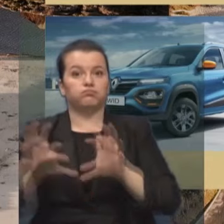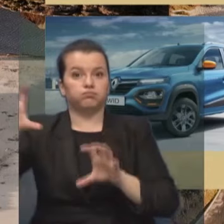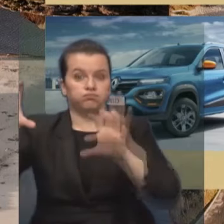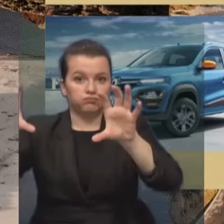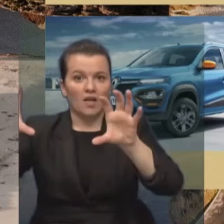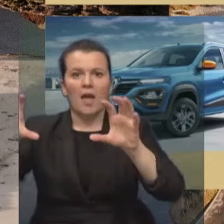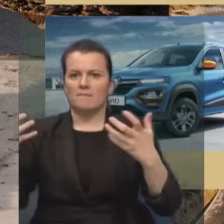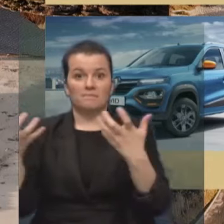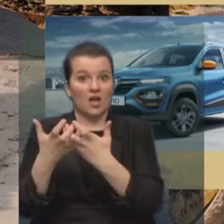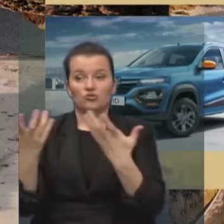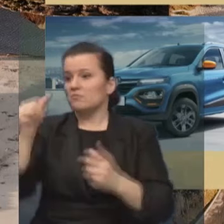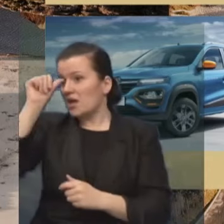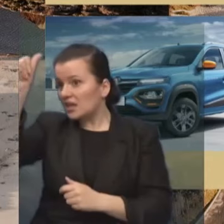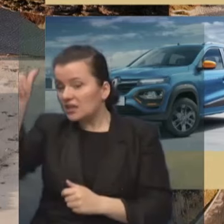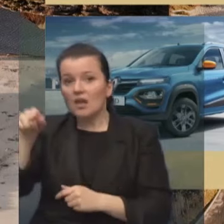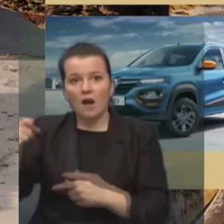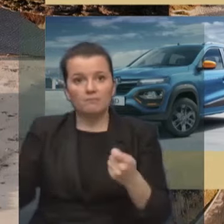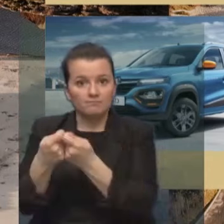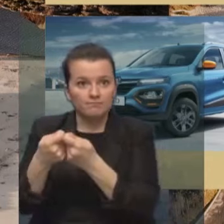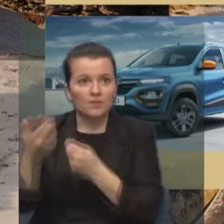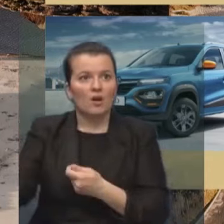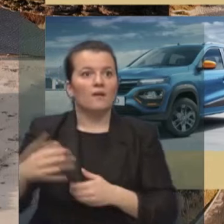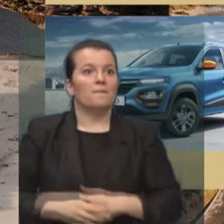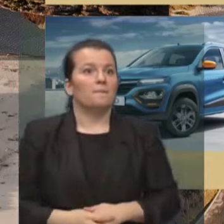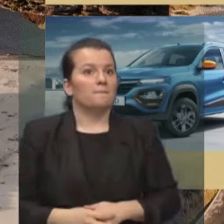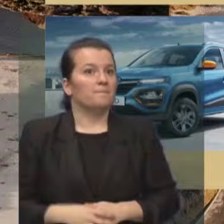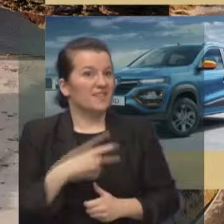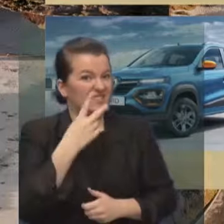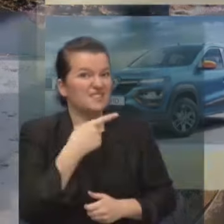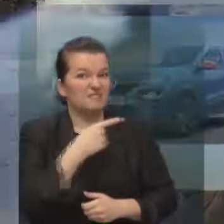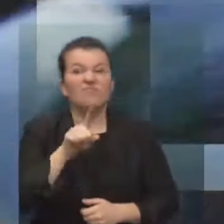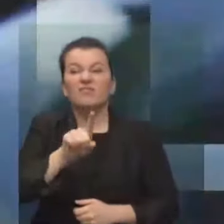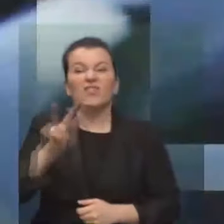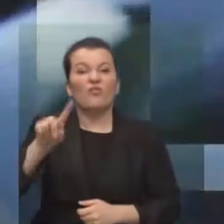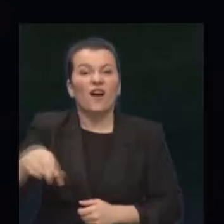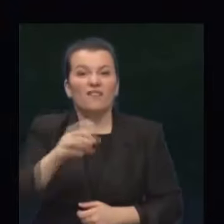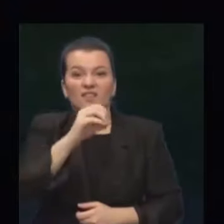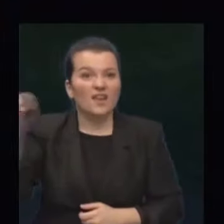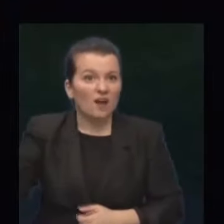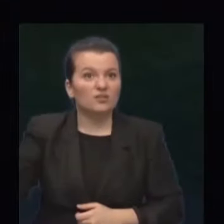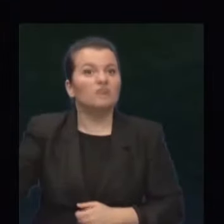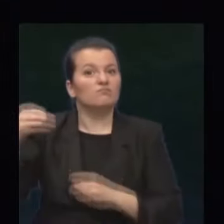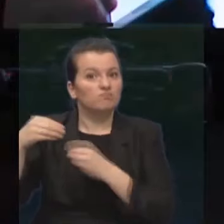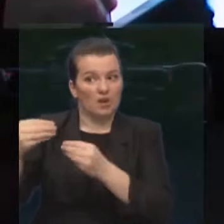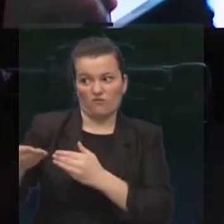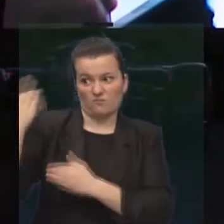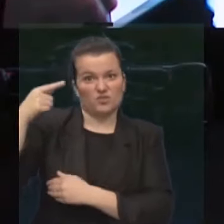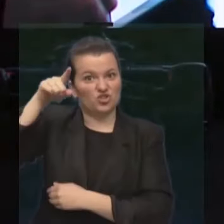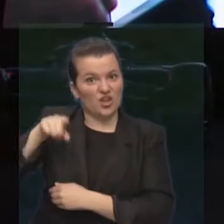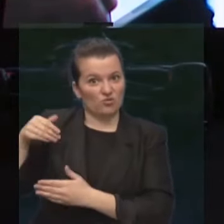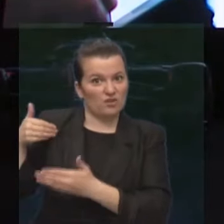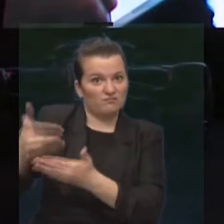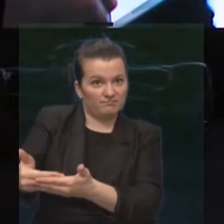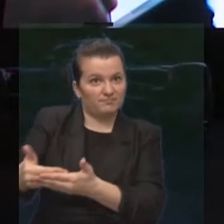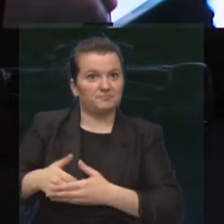India, Kiger has recorded as many as 12,000 orders since the end of January.